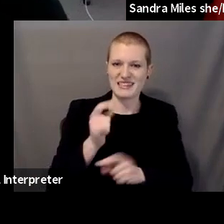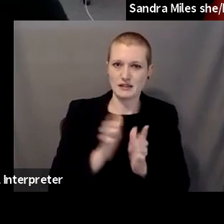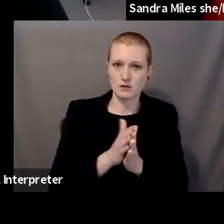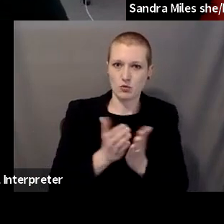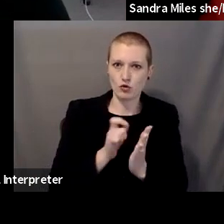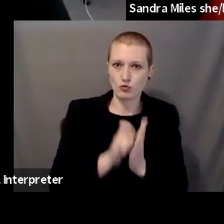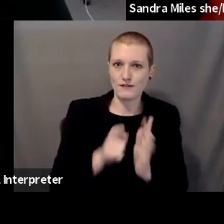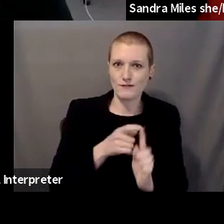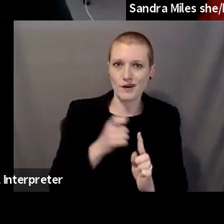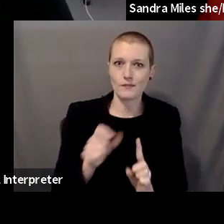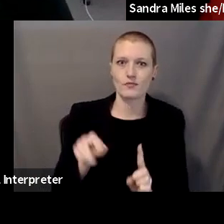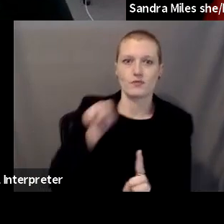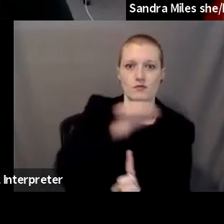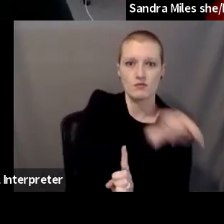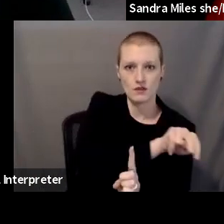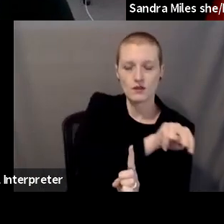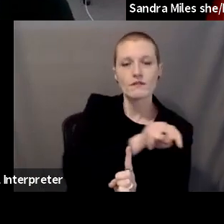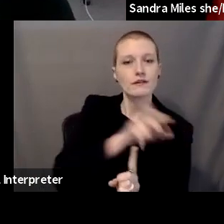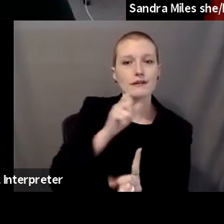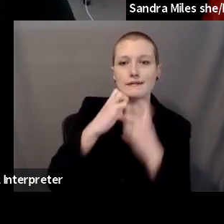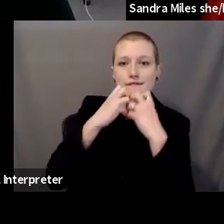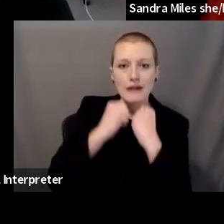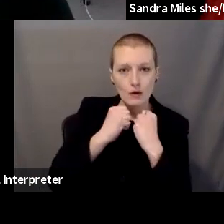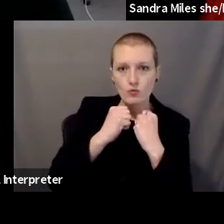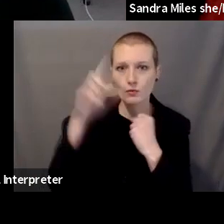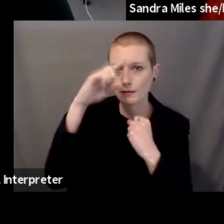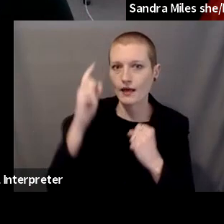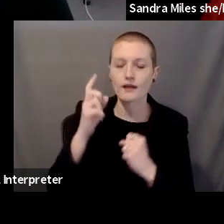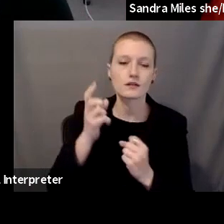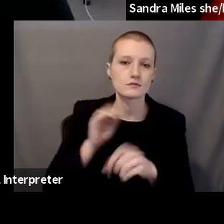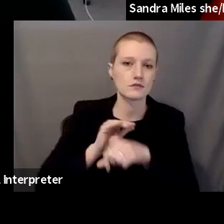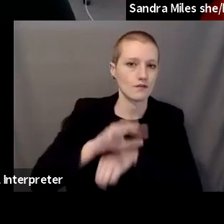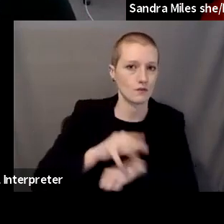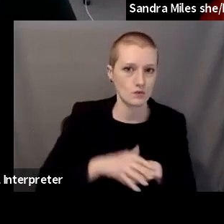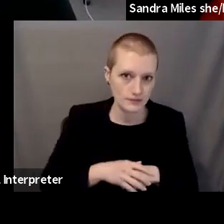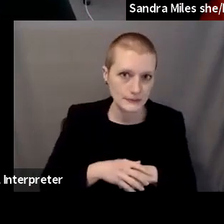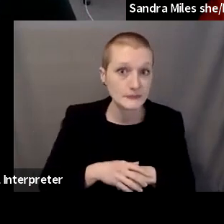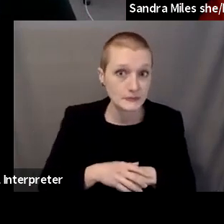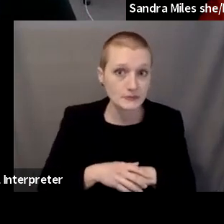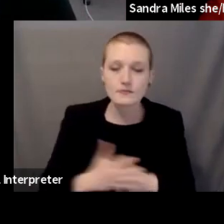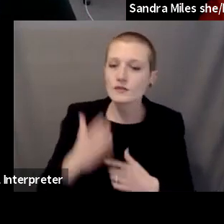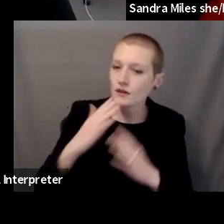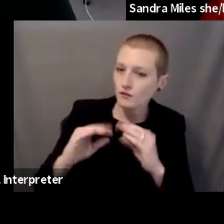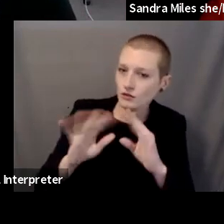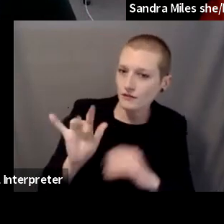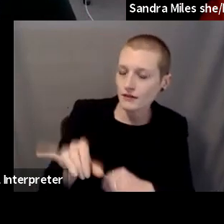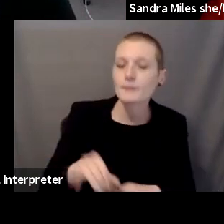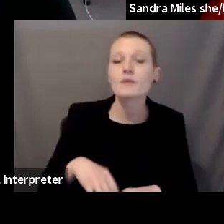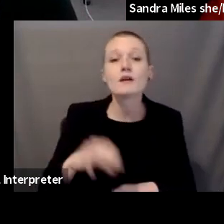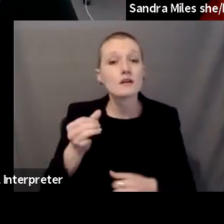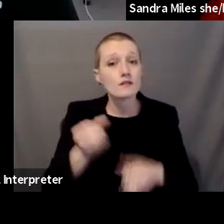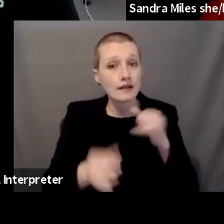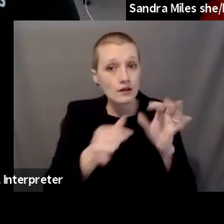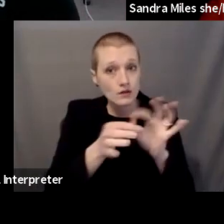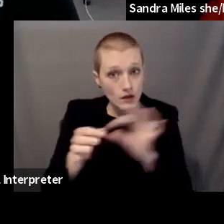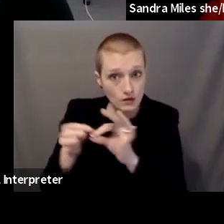value the contributions. So thank you for clarifying. So any final comments in the last couple of minutes from